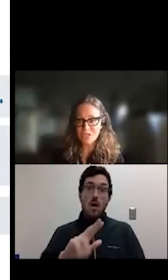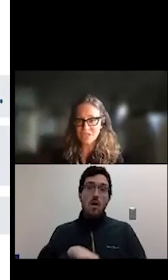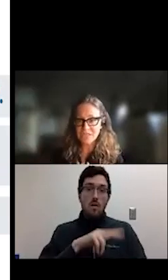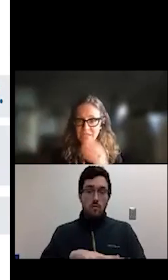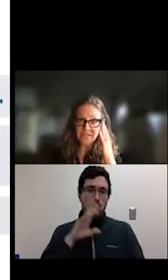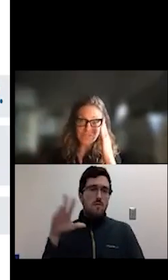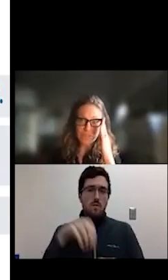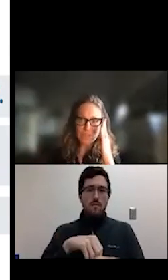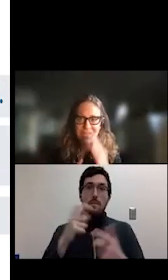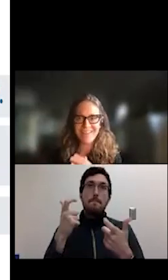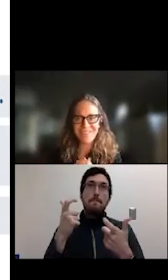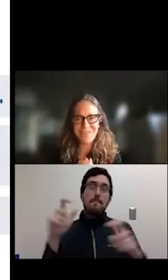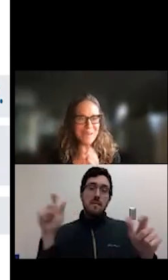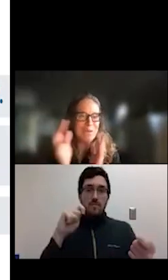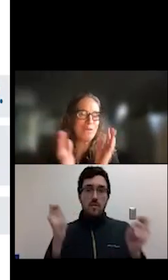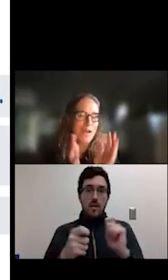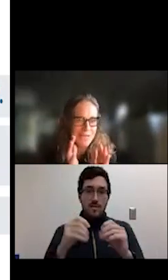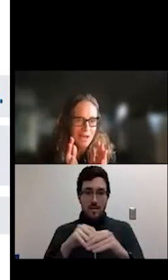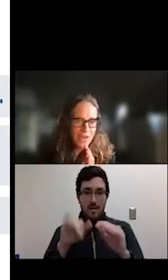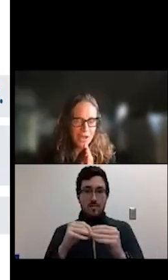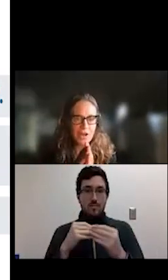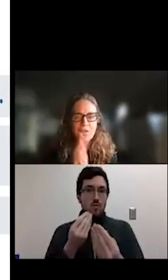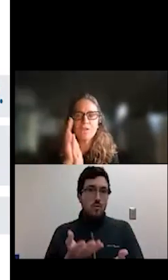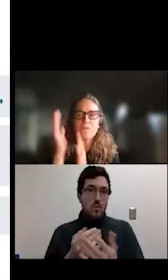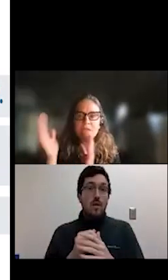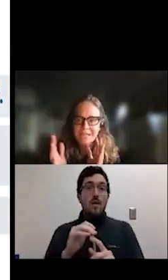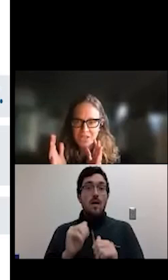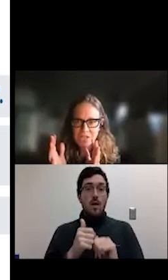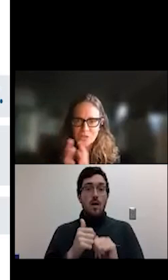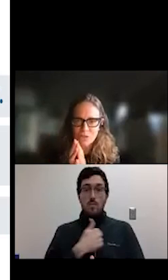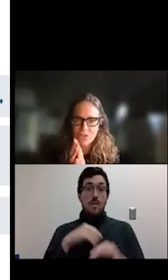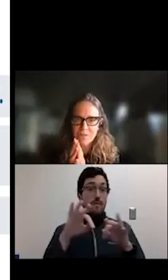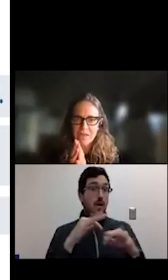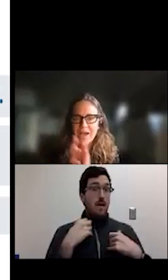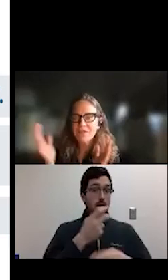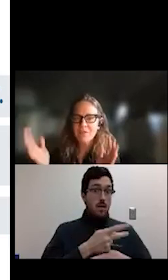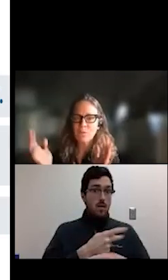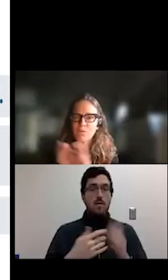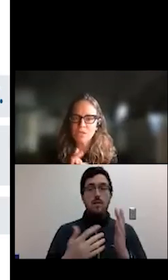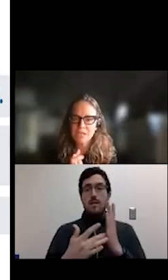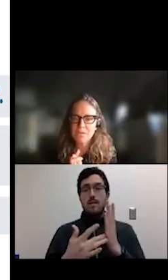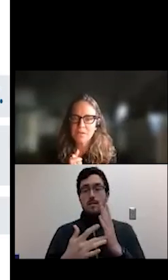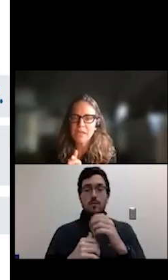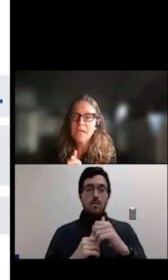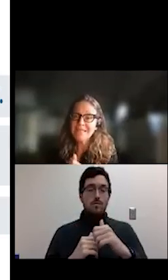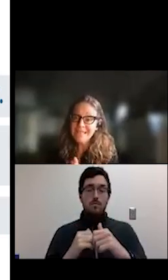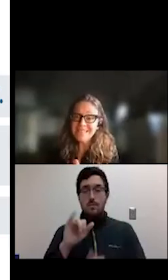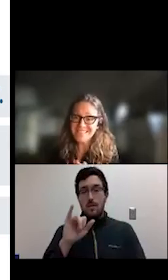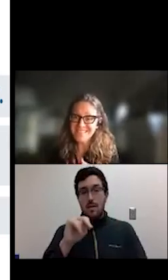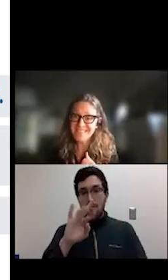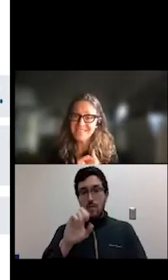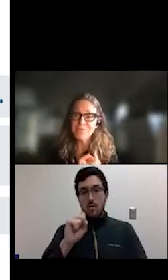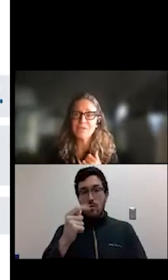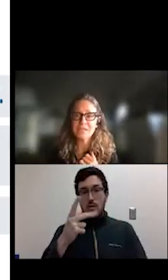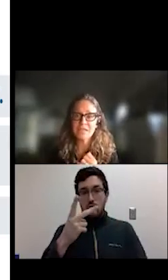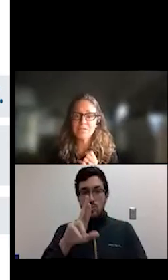some massive changes in the distribution of the way we fund healthcare, the technology infrastructure that we have, and the workforce that we